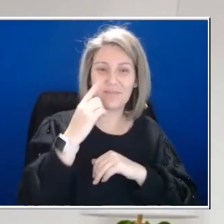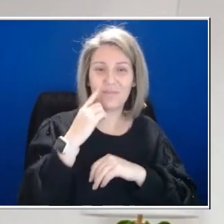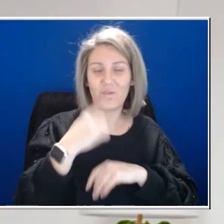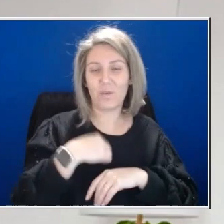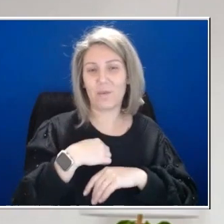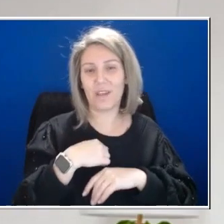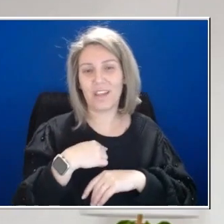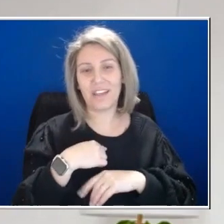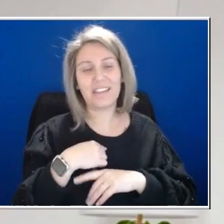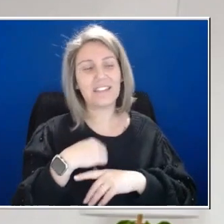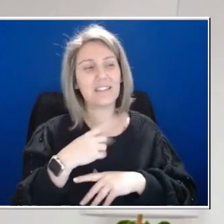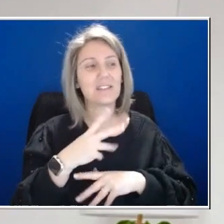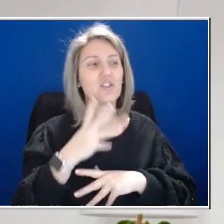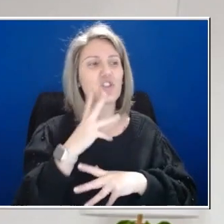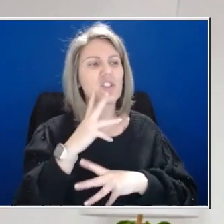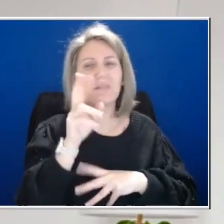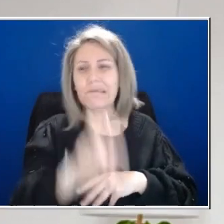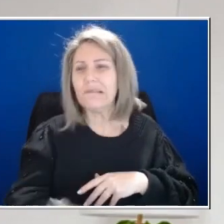of journey through, because